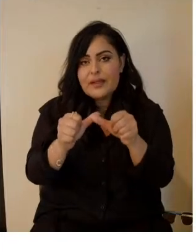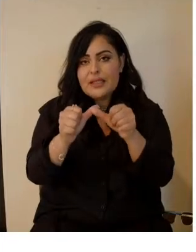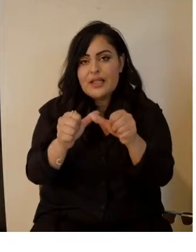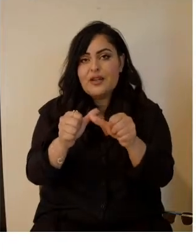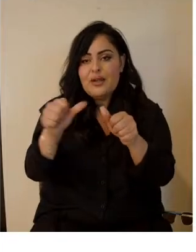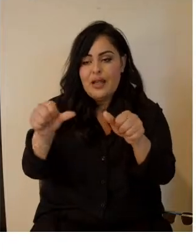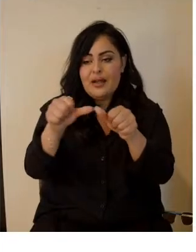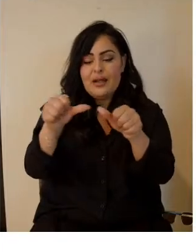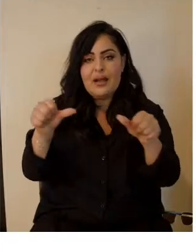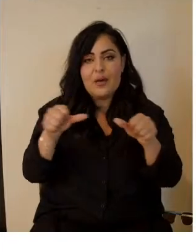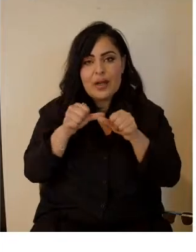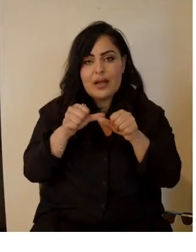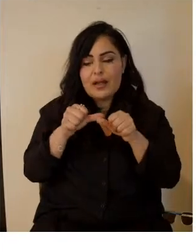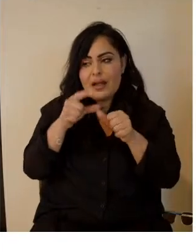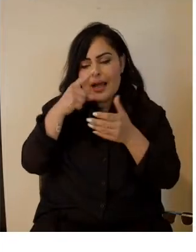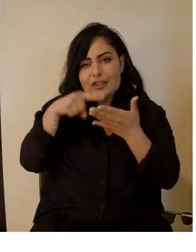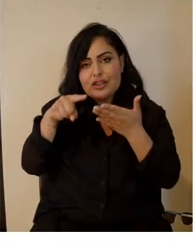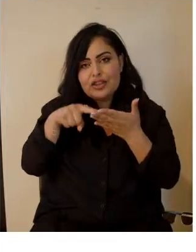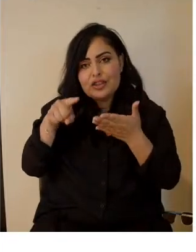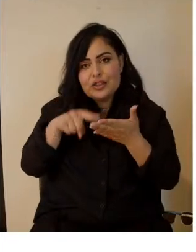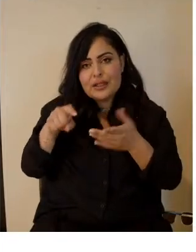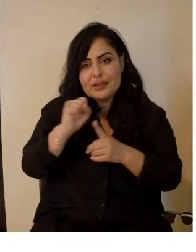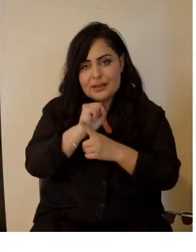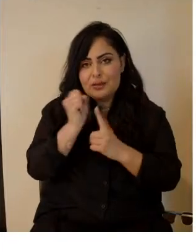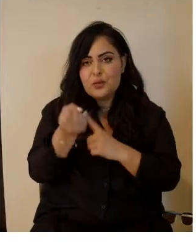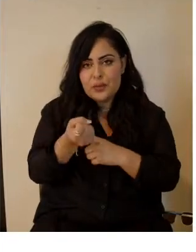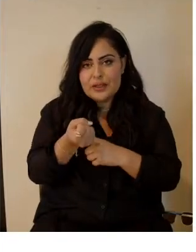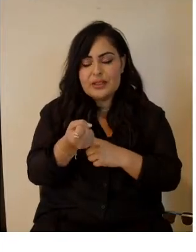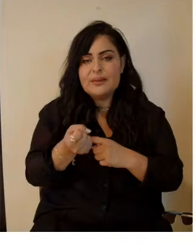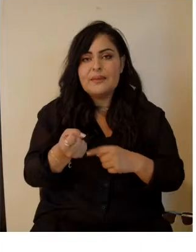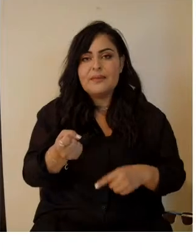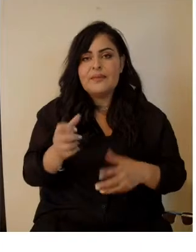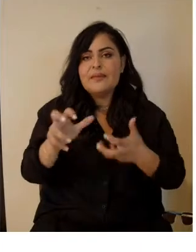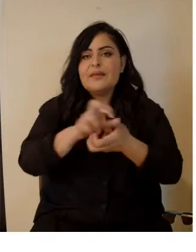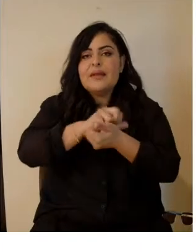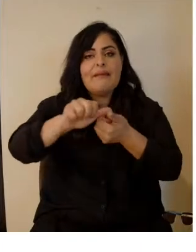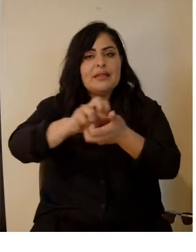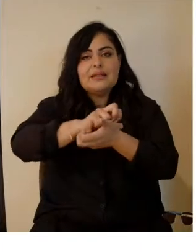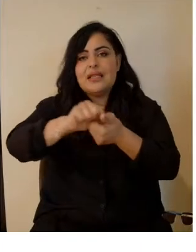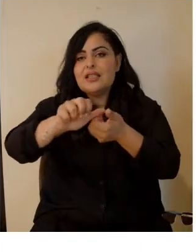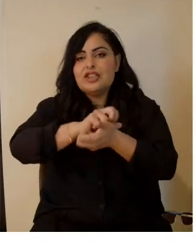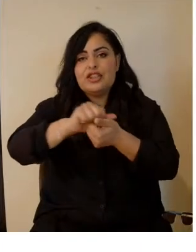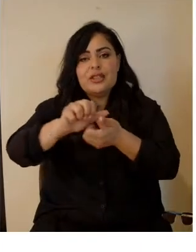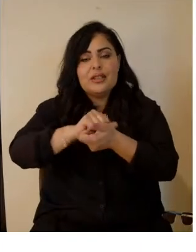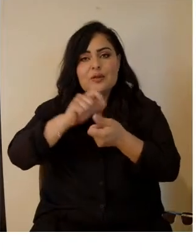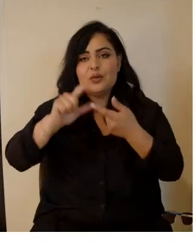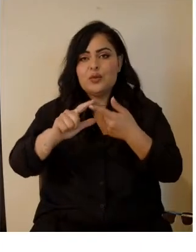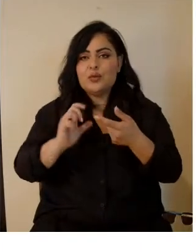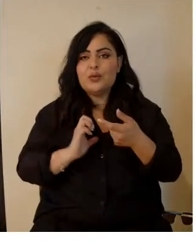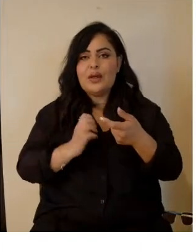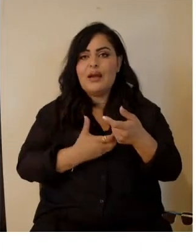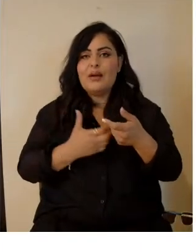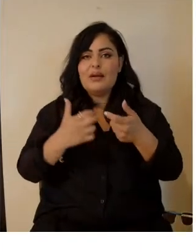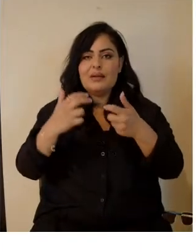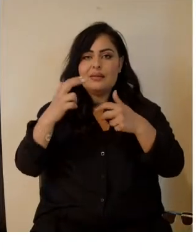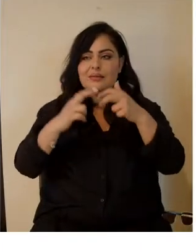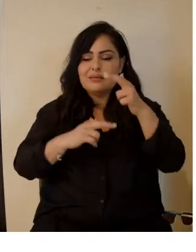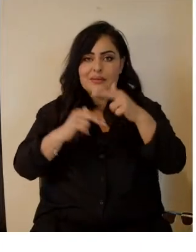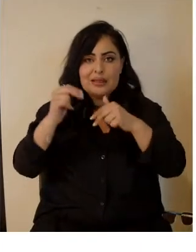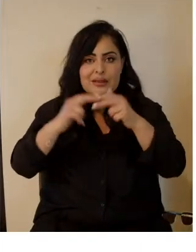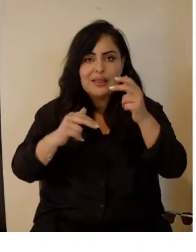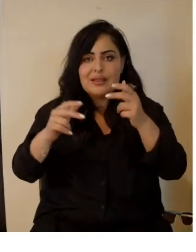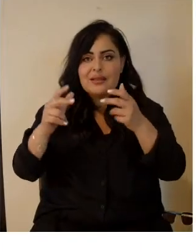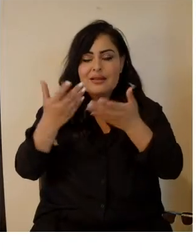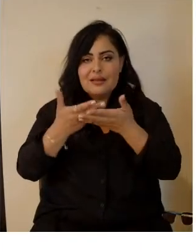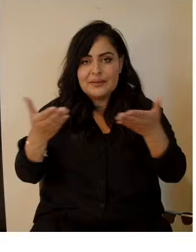the area and assess the situation, the devastation and damage to our facilities, we're looking at that we